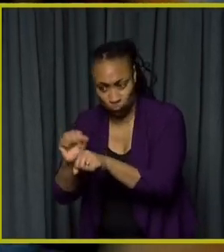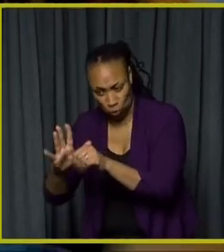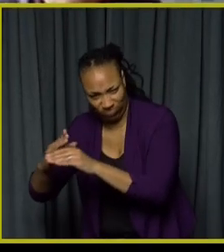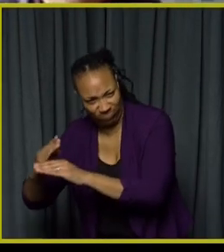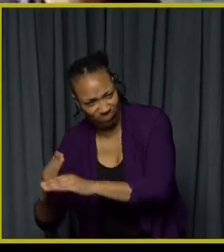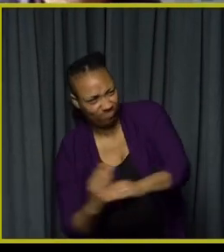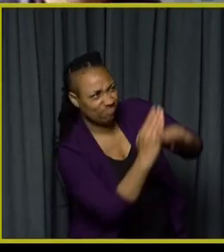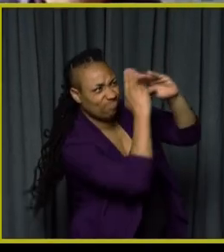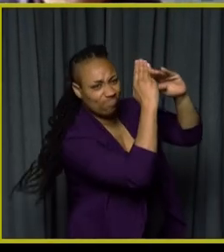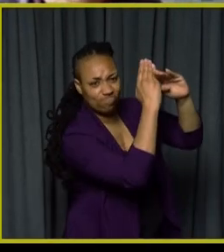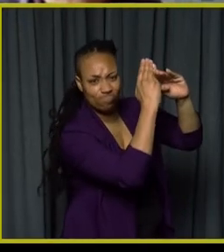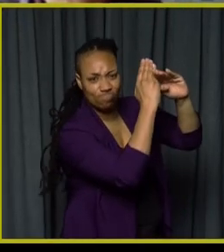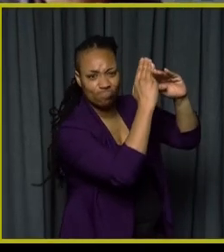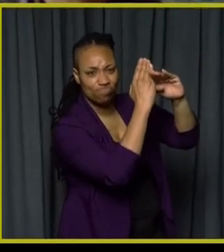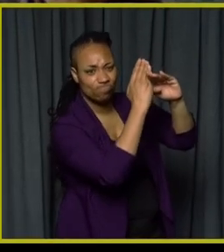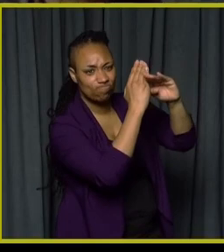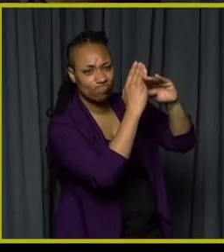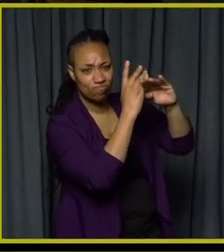death.